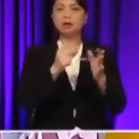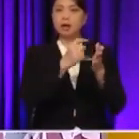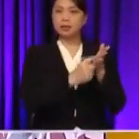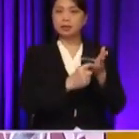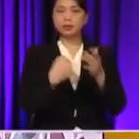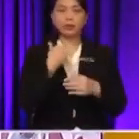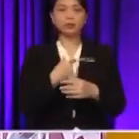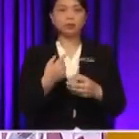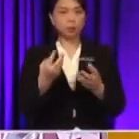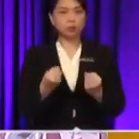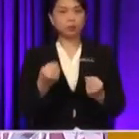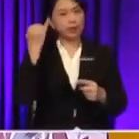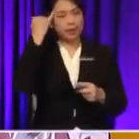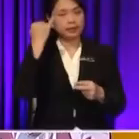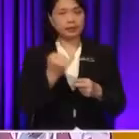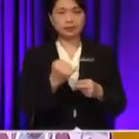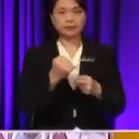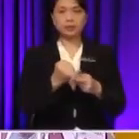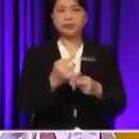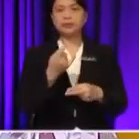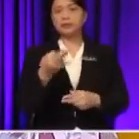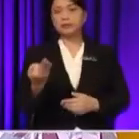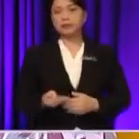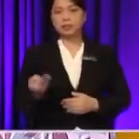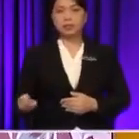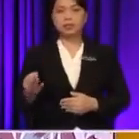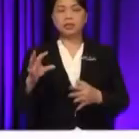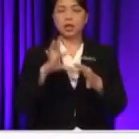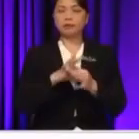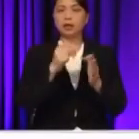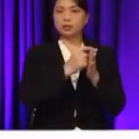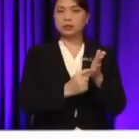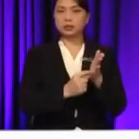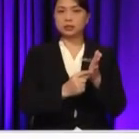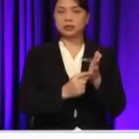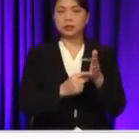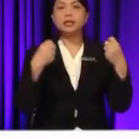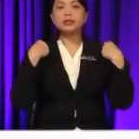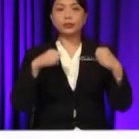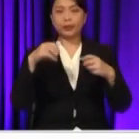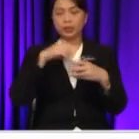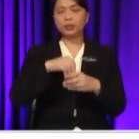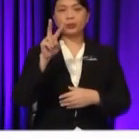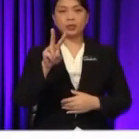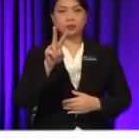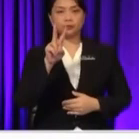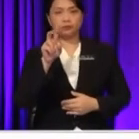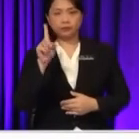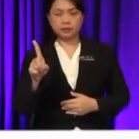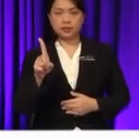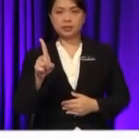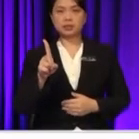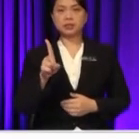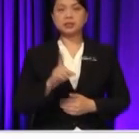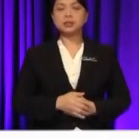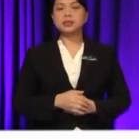identify what are the features in the article. So first, teenage shopping in the 21st century. So this is actually the